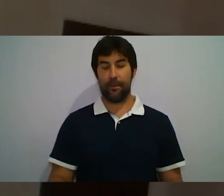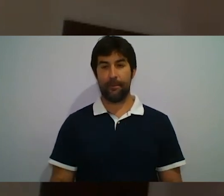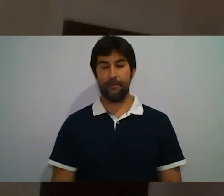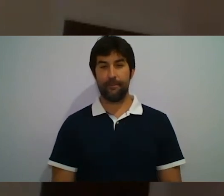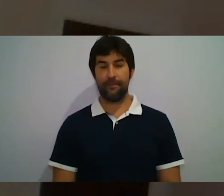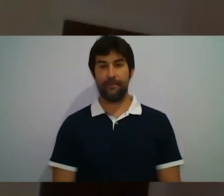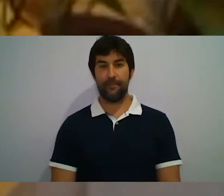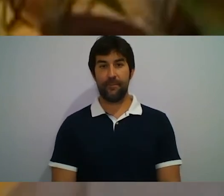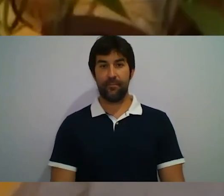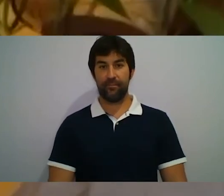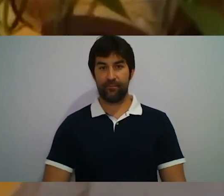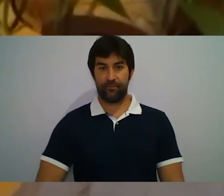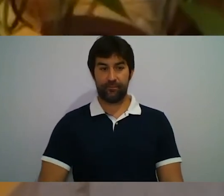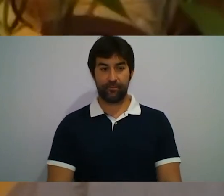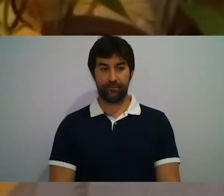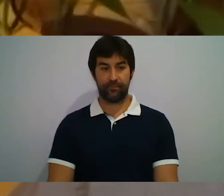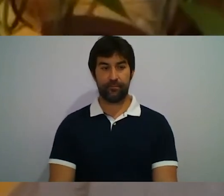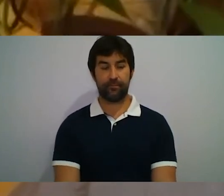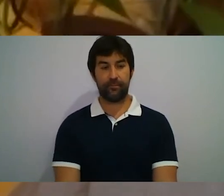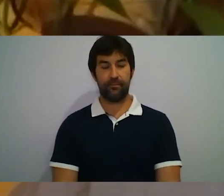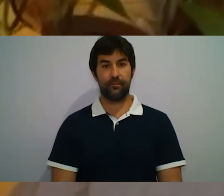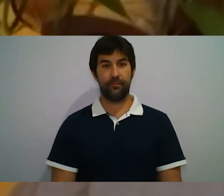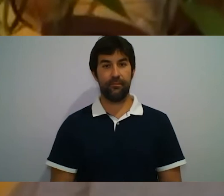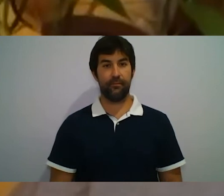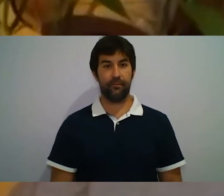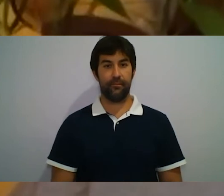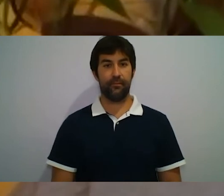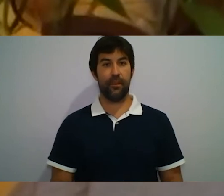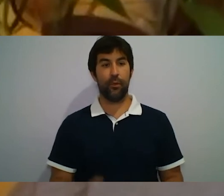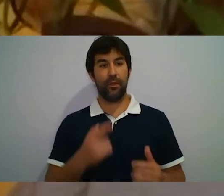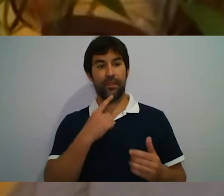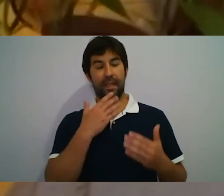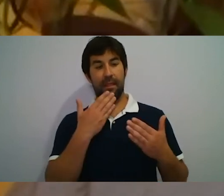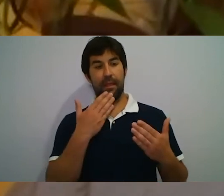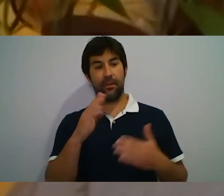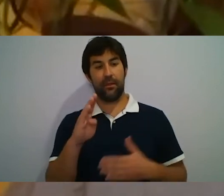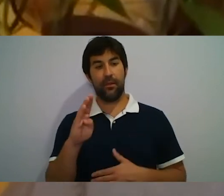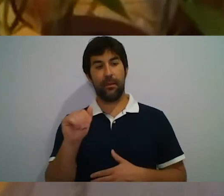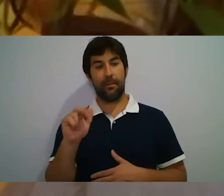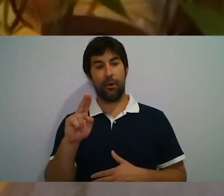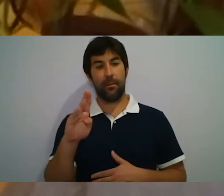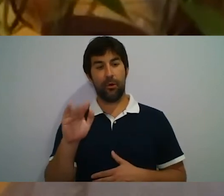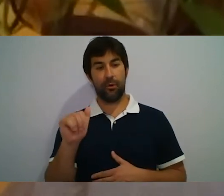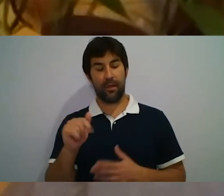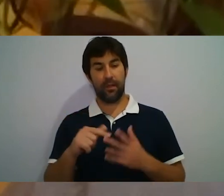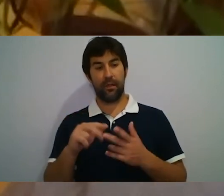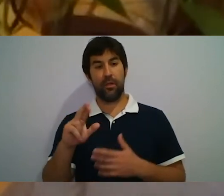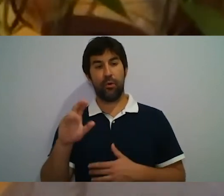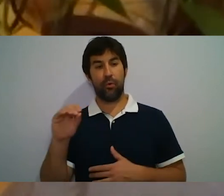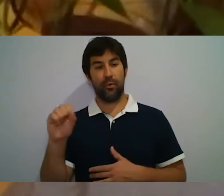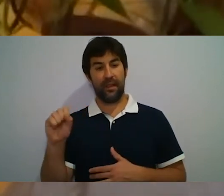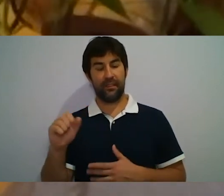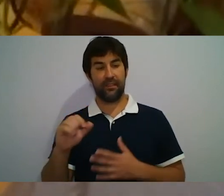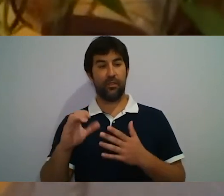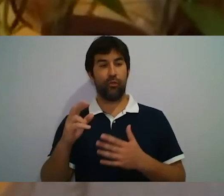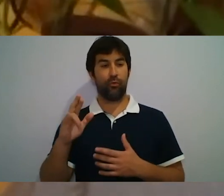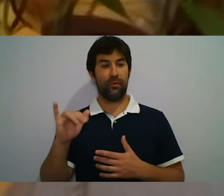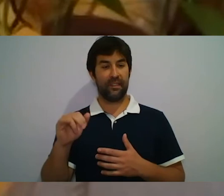smaller interventions that we can do. So, we would like to be able to fund that